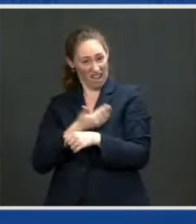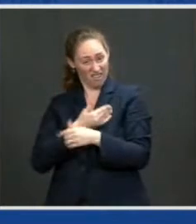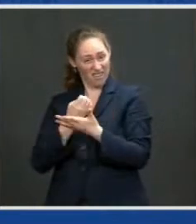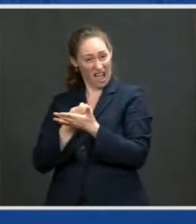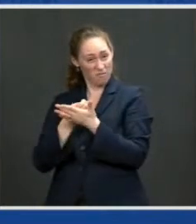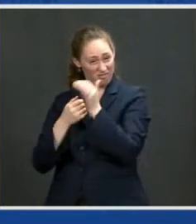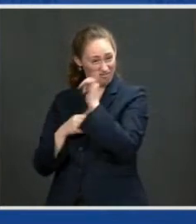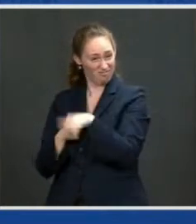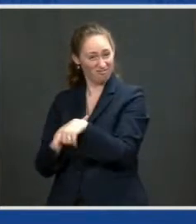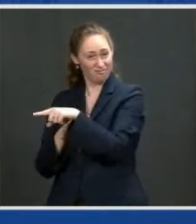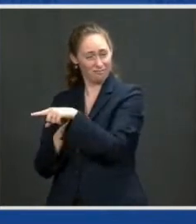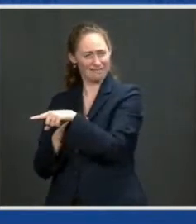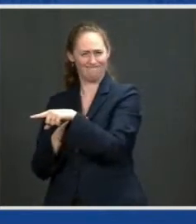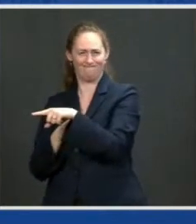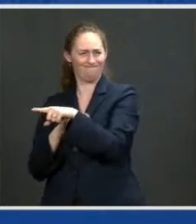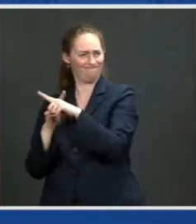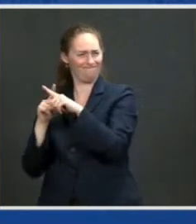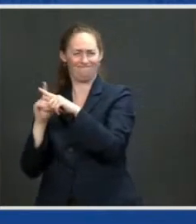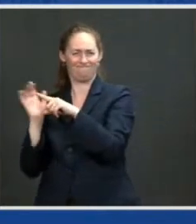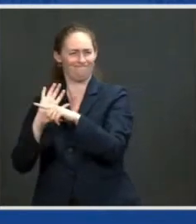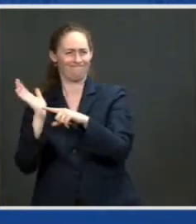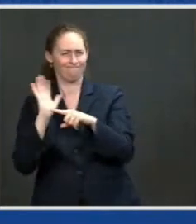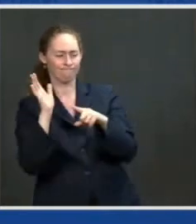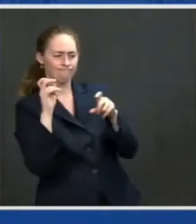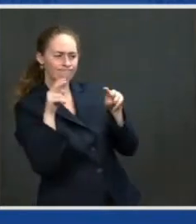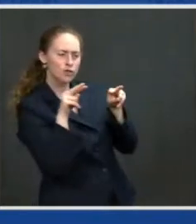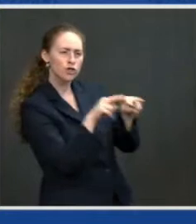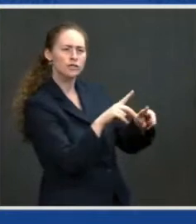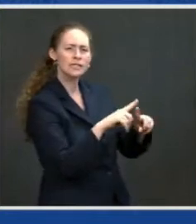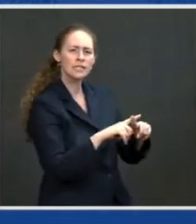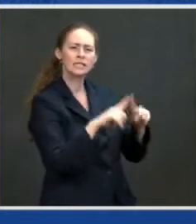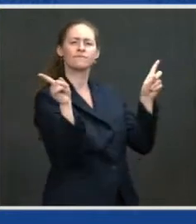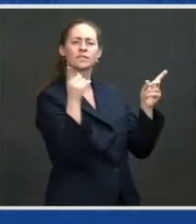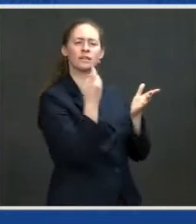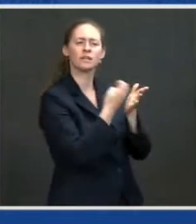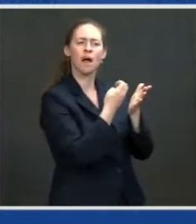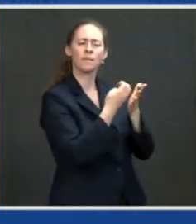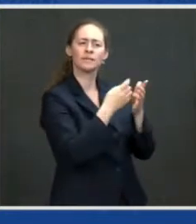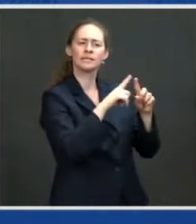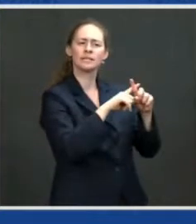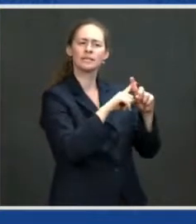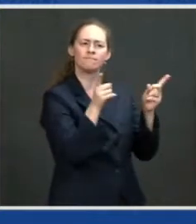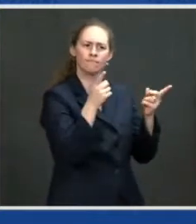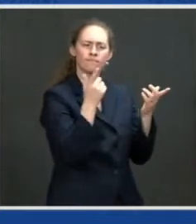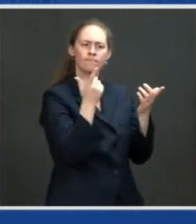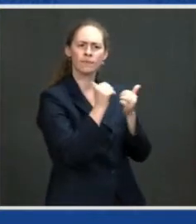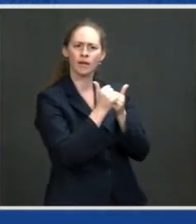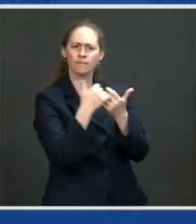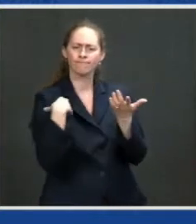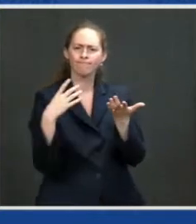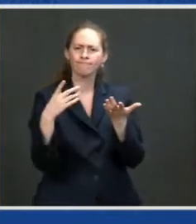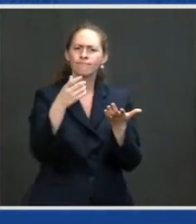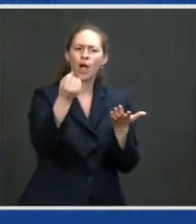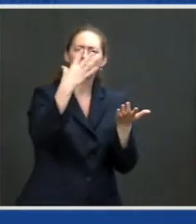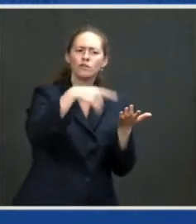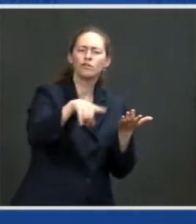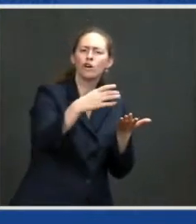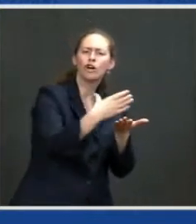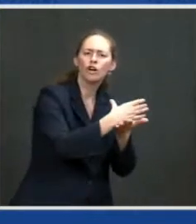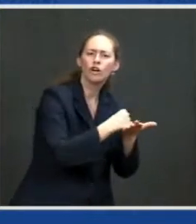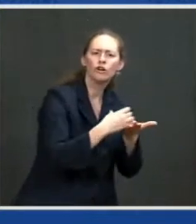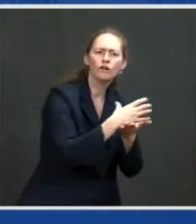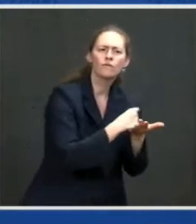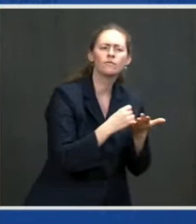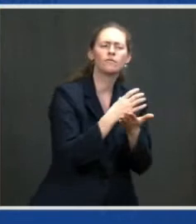dignity. That means we have to focus on wages like we used to. When it comes to the economy we're building, rising wages aren't